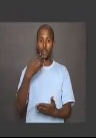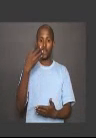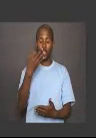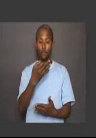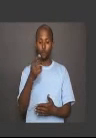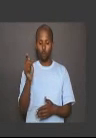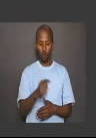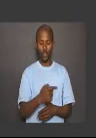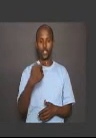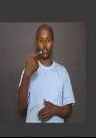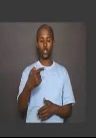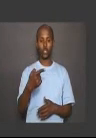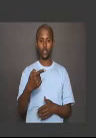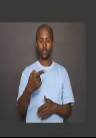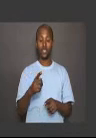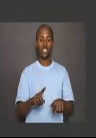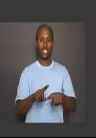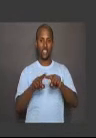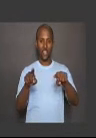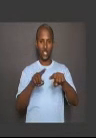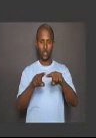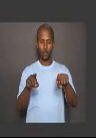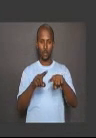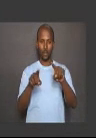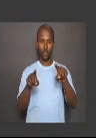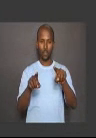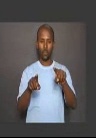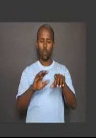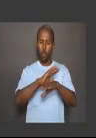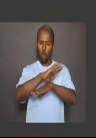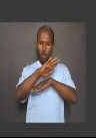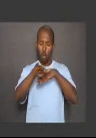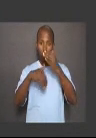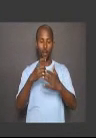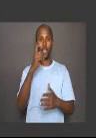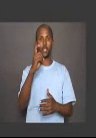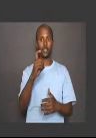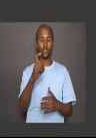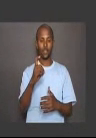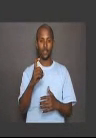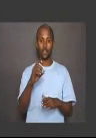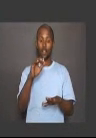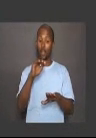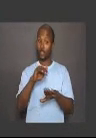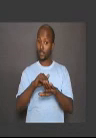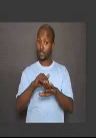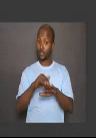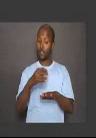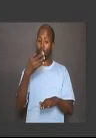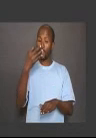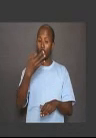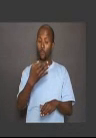over g is differentiable for all x at which